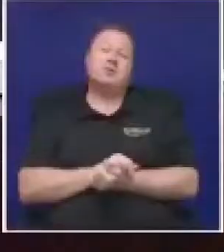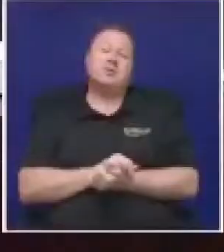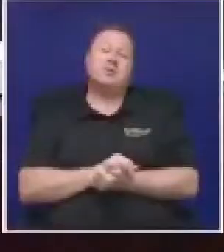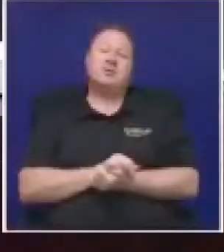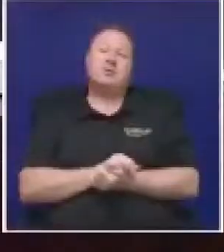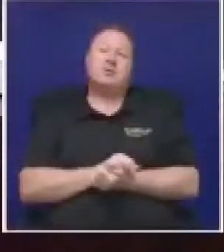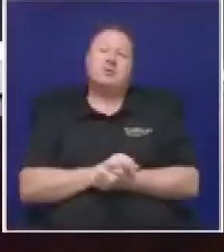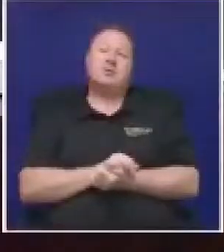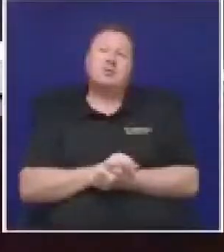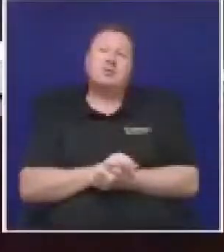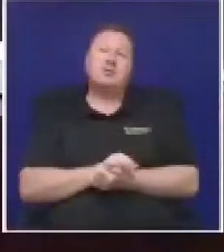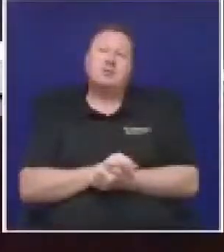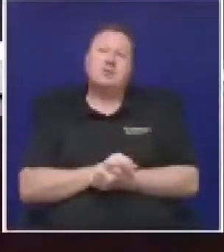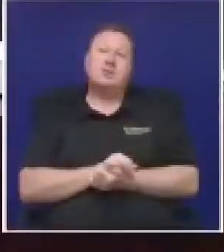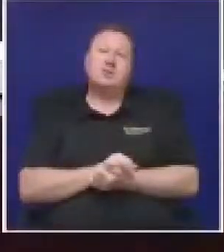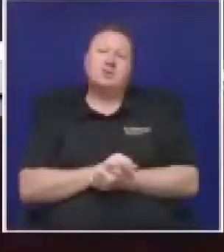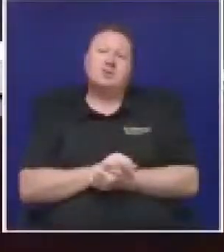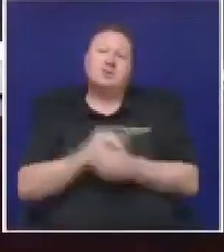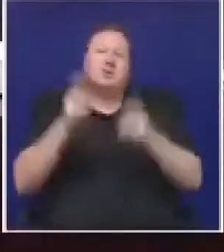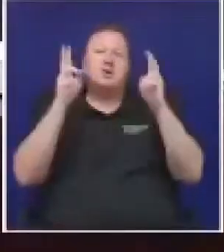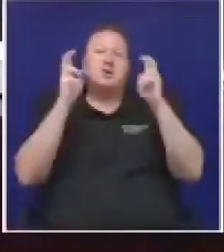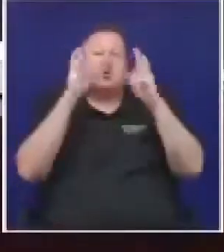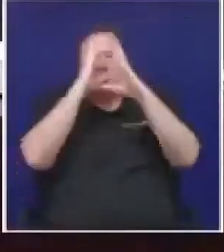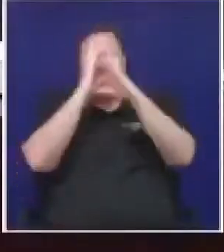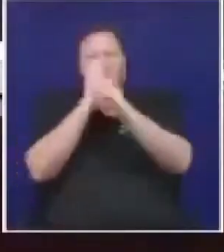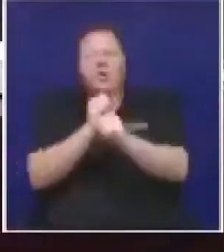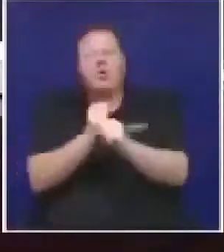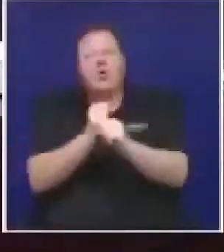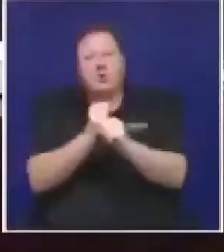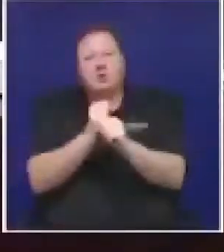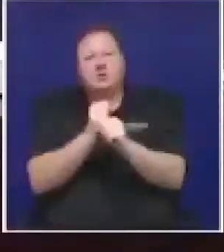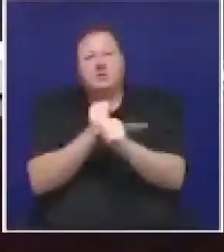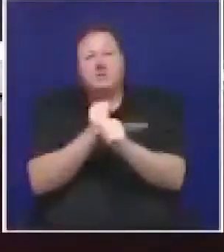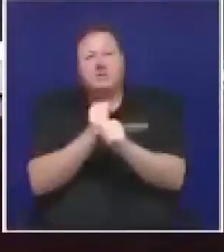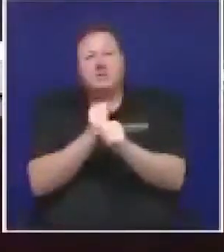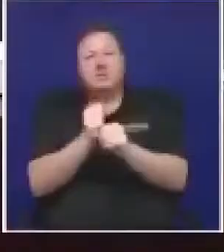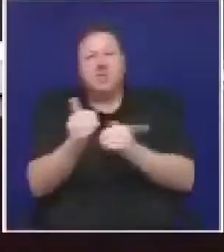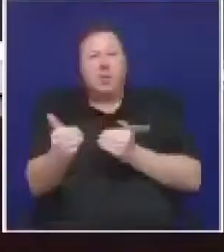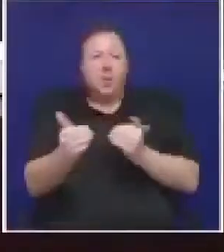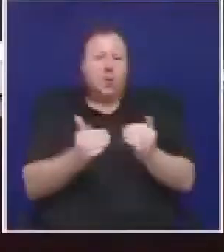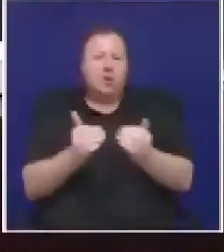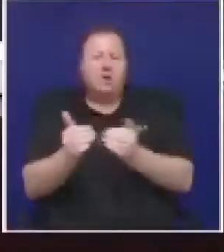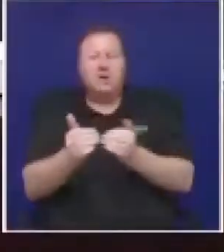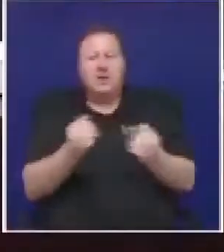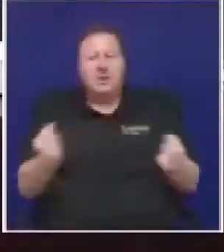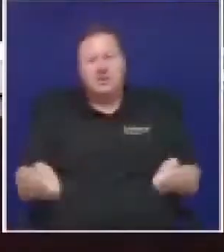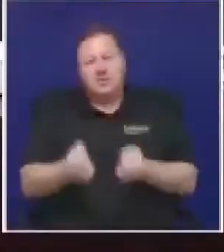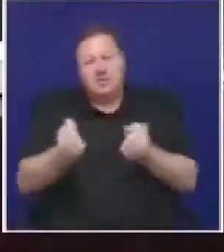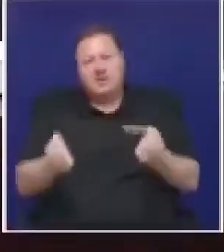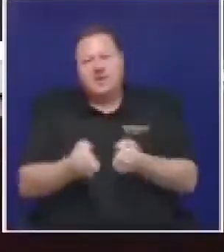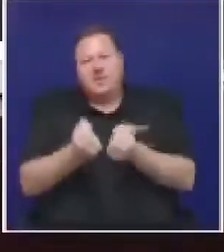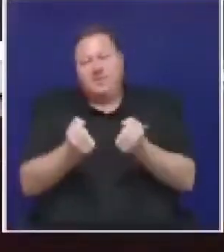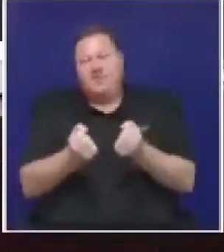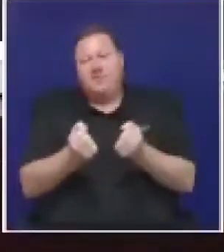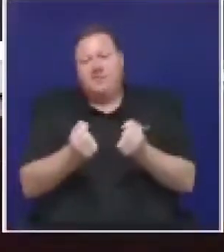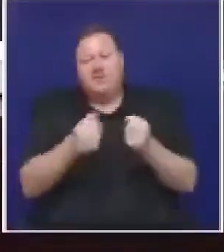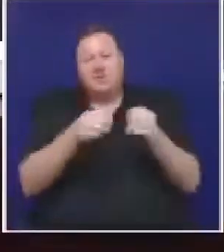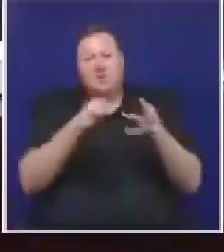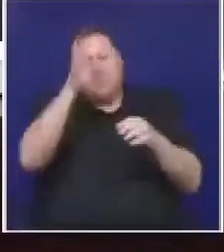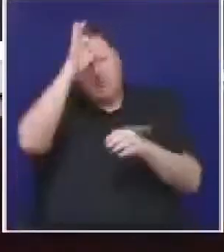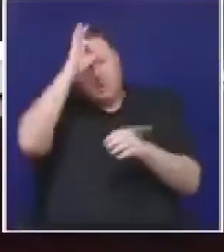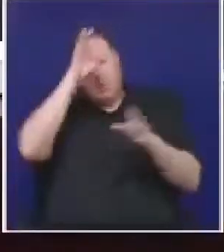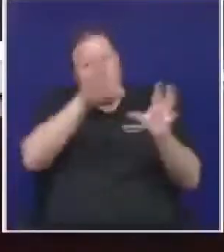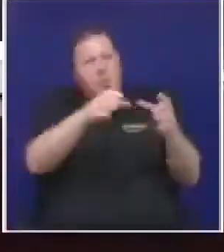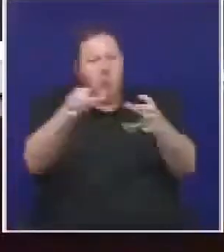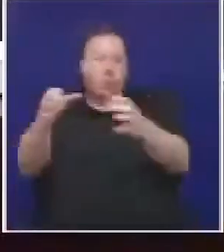issues that we looked at is a coordinated effort by law enforcement agencies. As I said earlier,